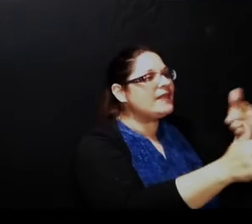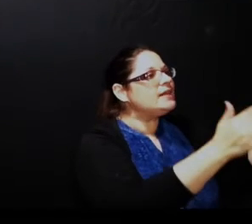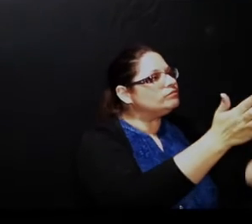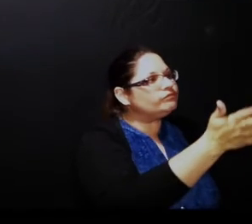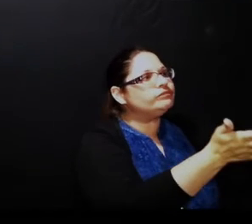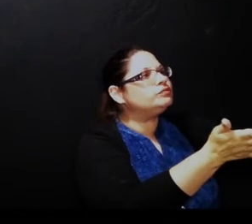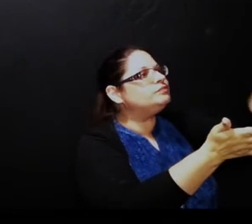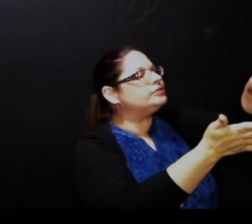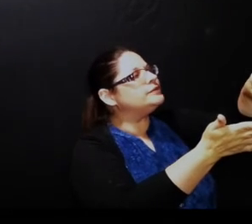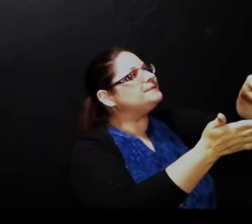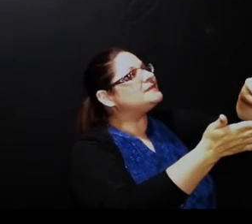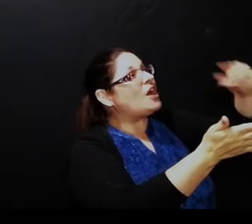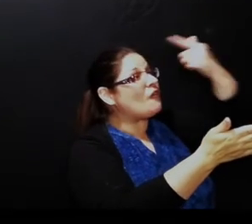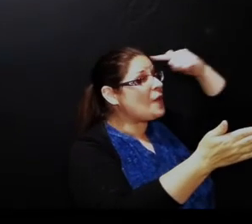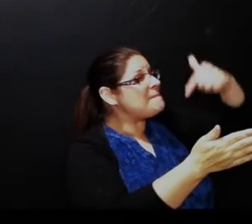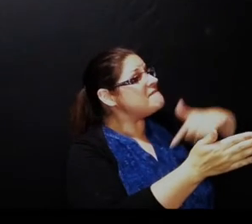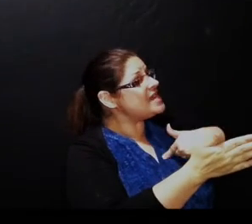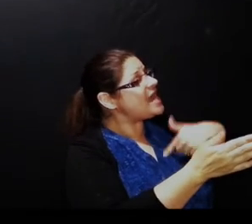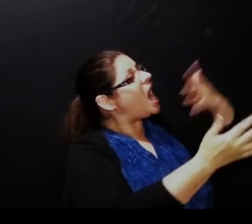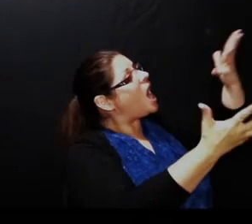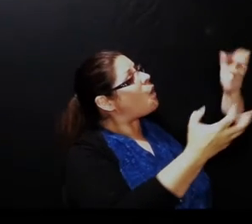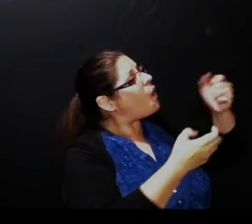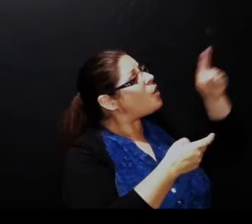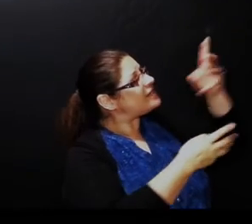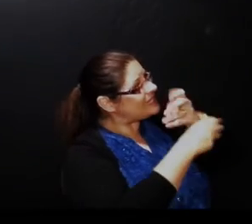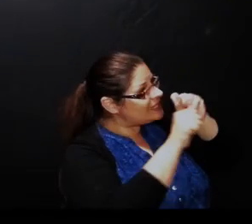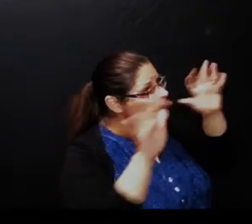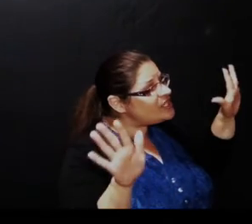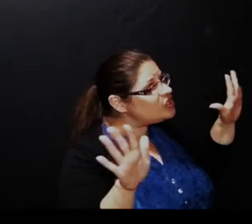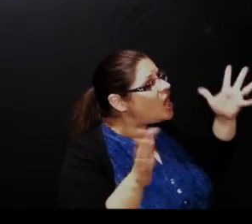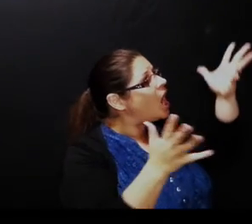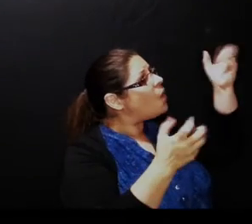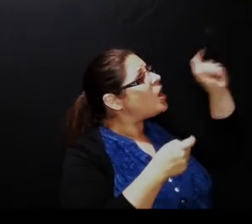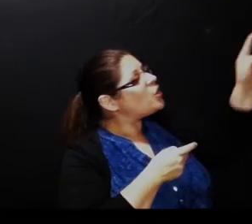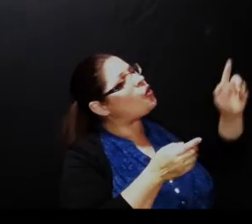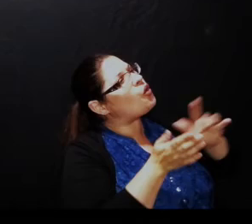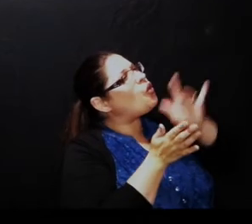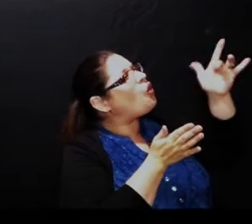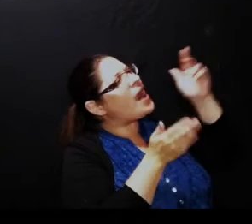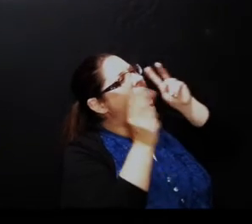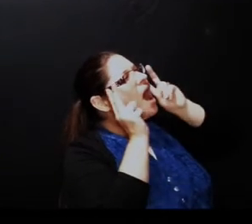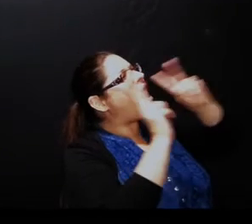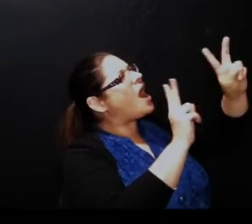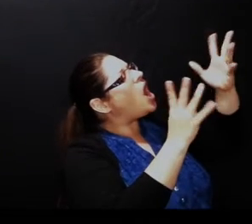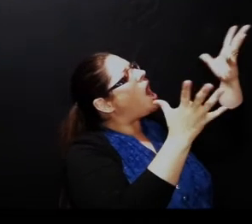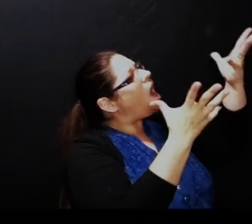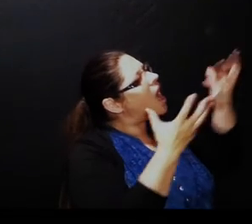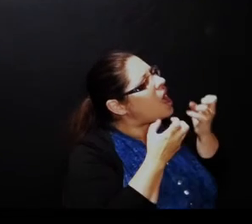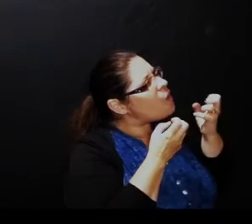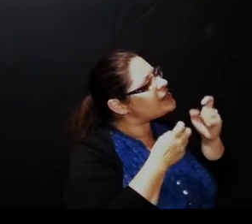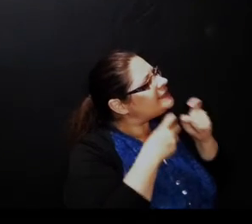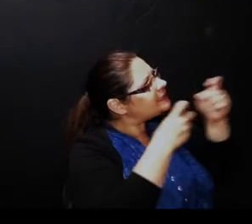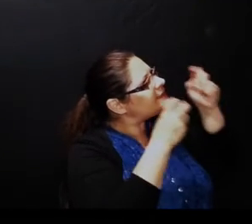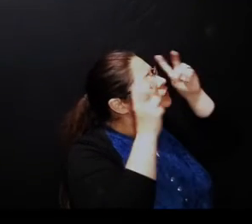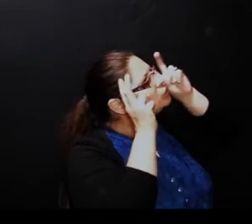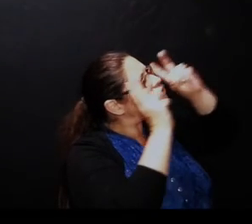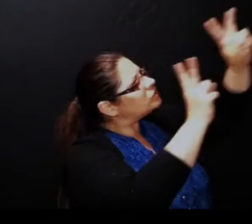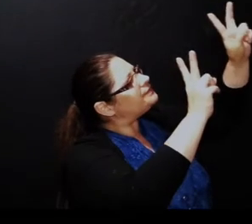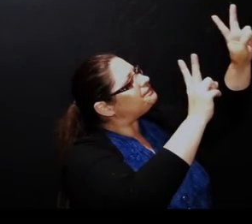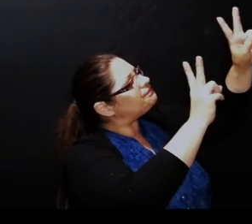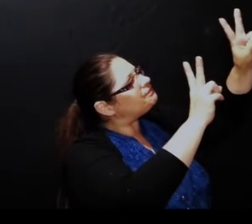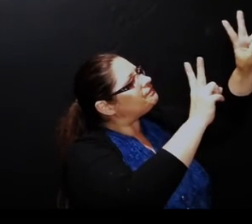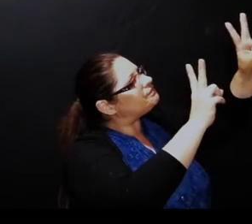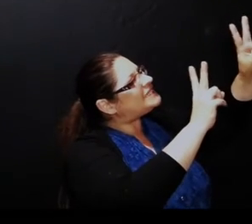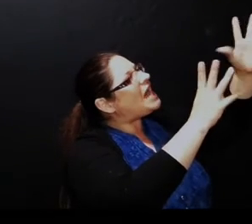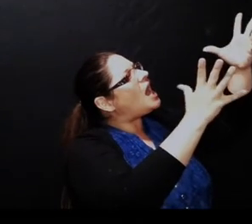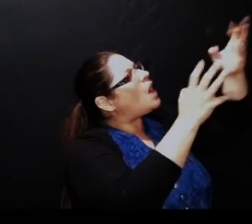I want your glory forever as I stay by your side. Today is your opportunity to receive him as Savior. It